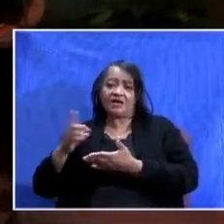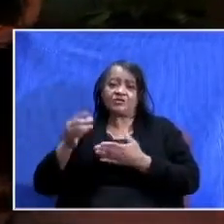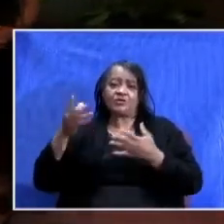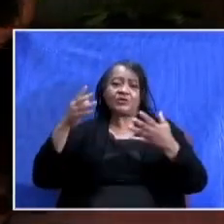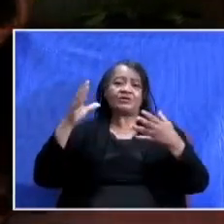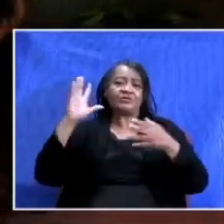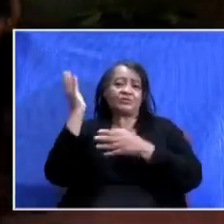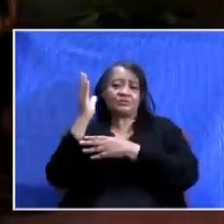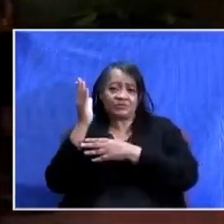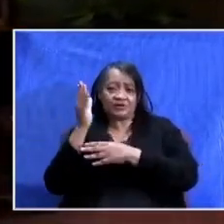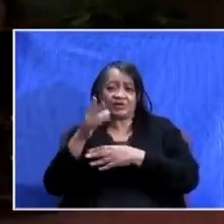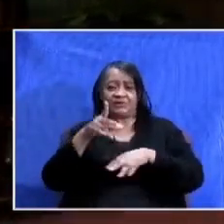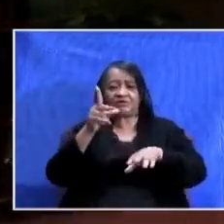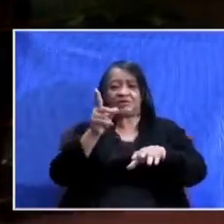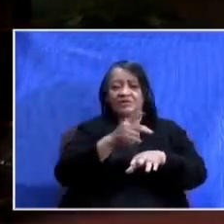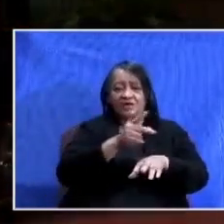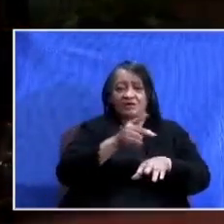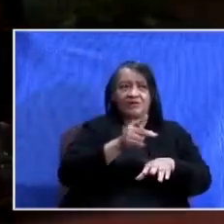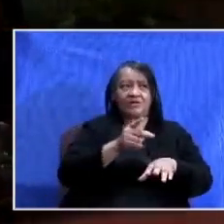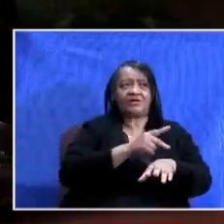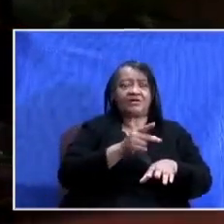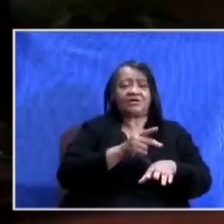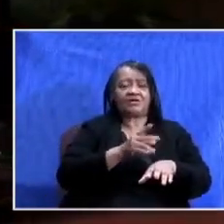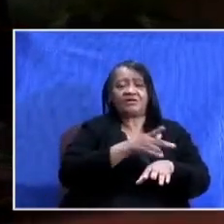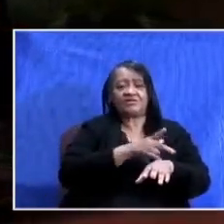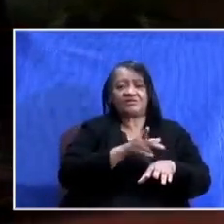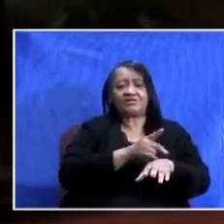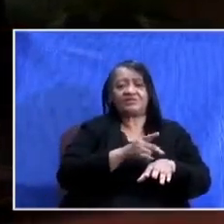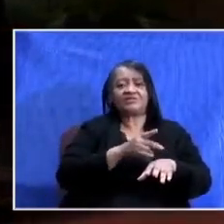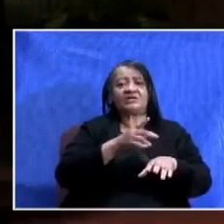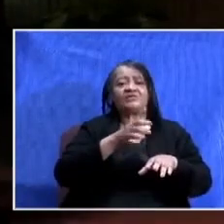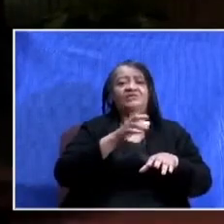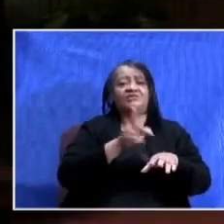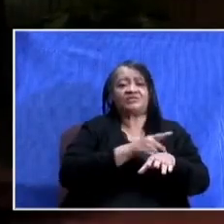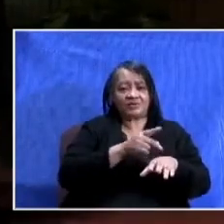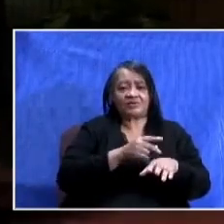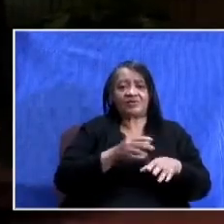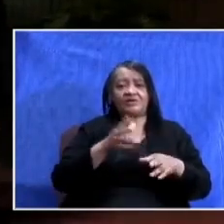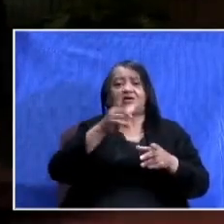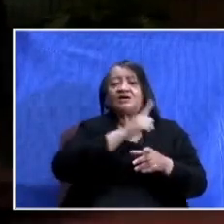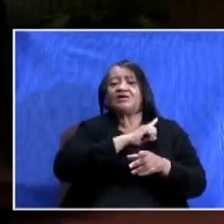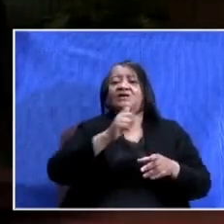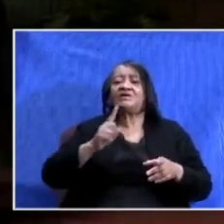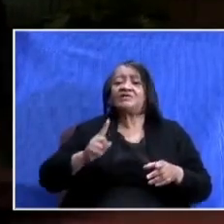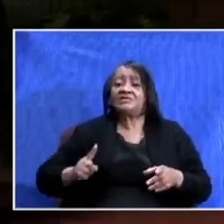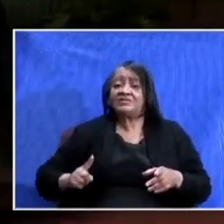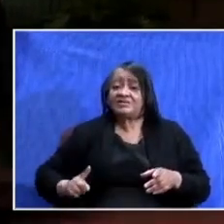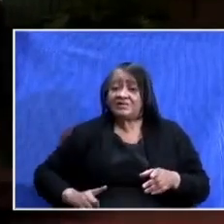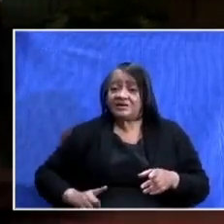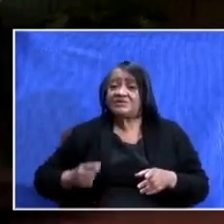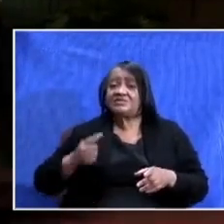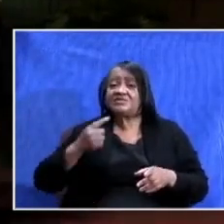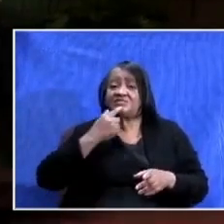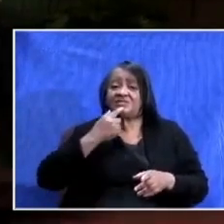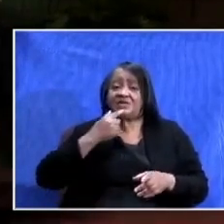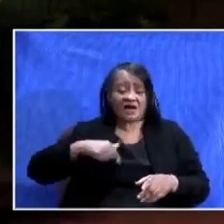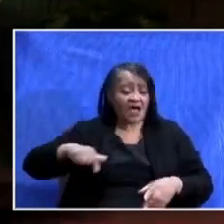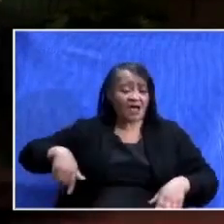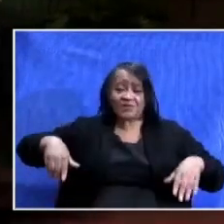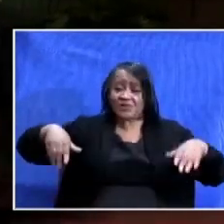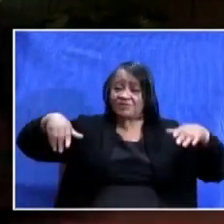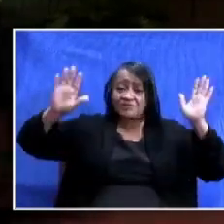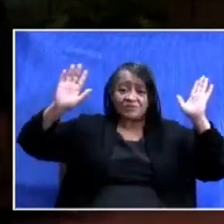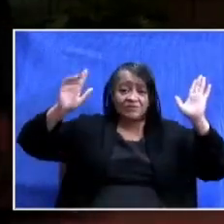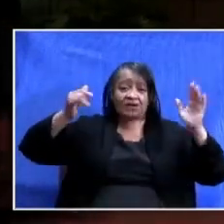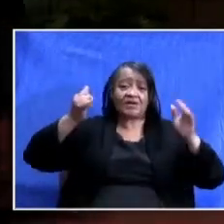13, where David said, I would have fainted except I had believed that I was going to see